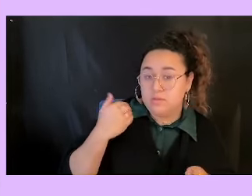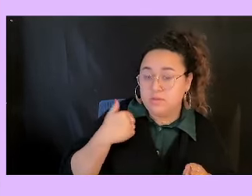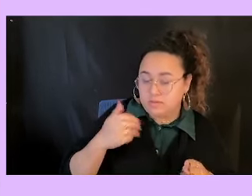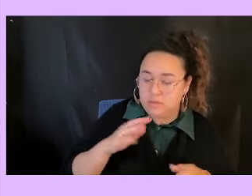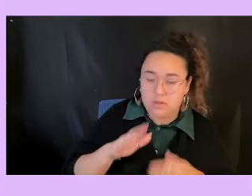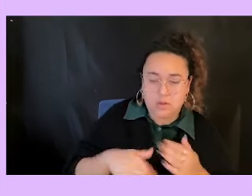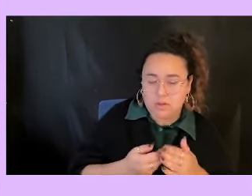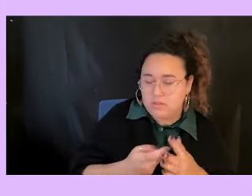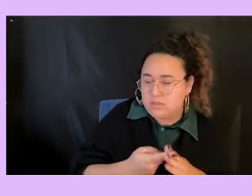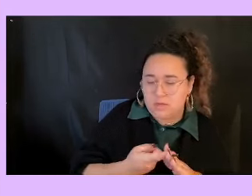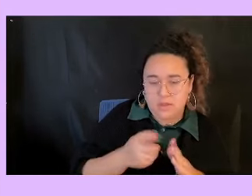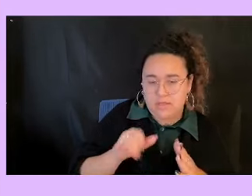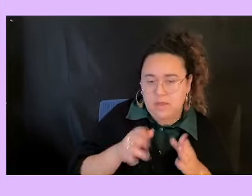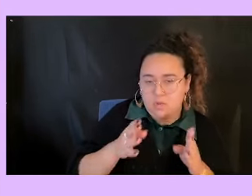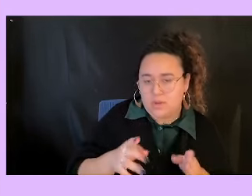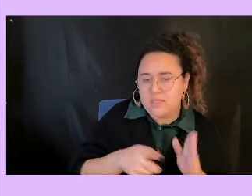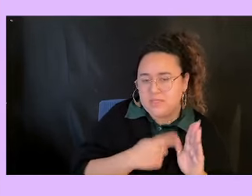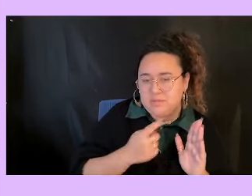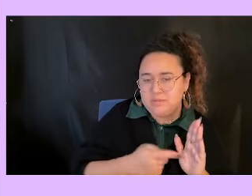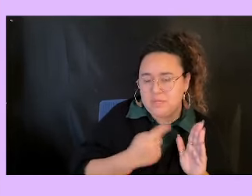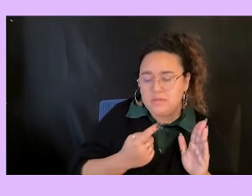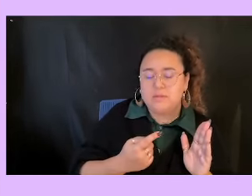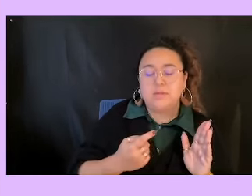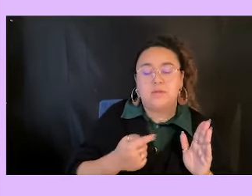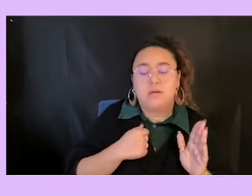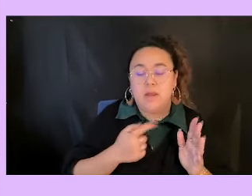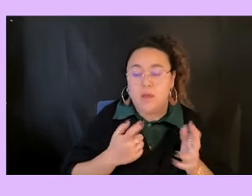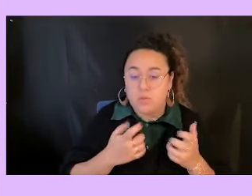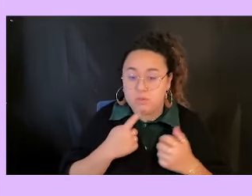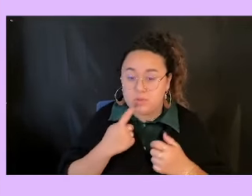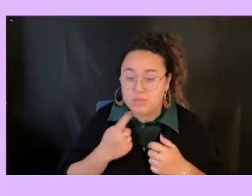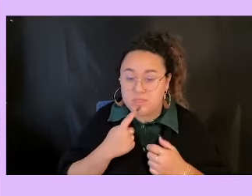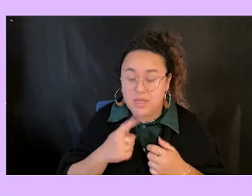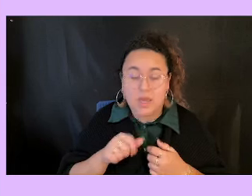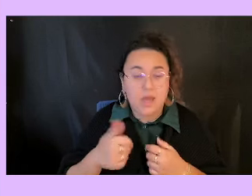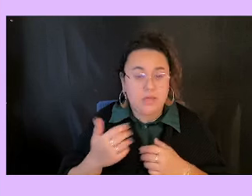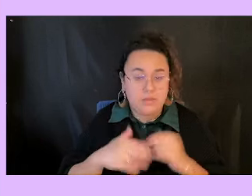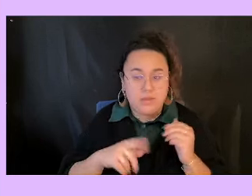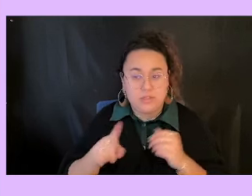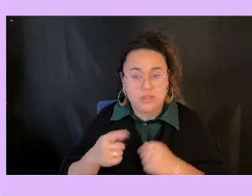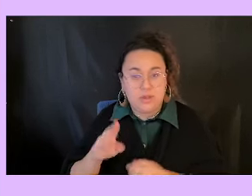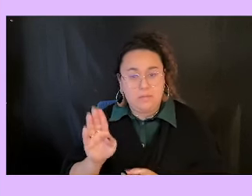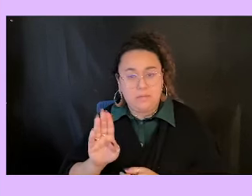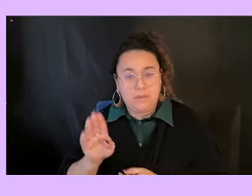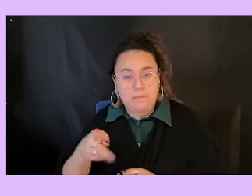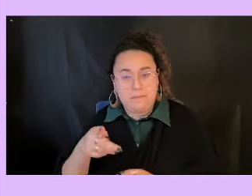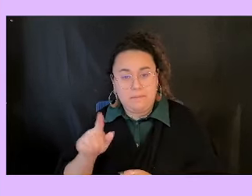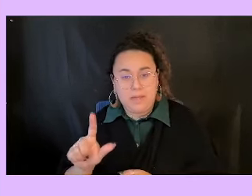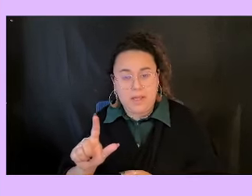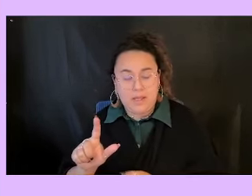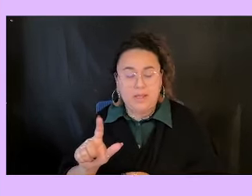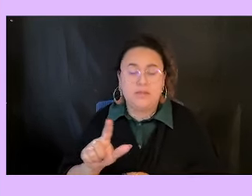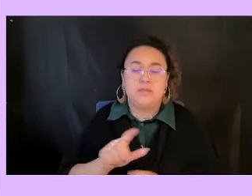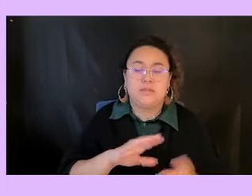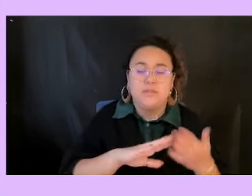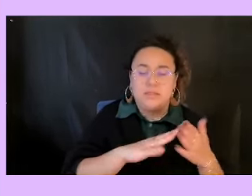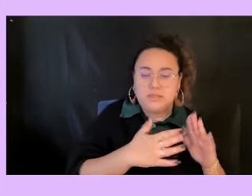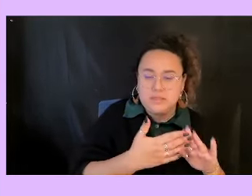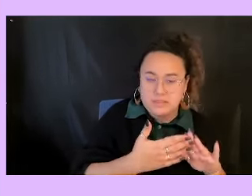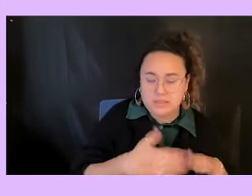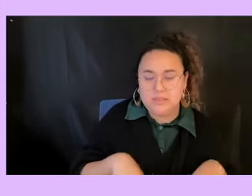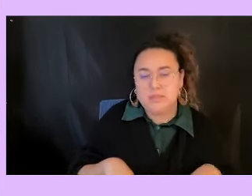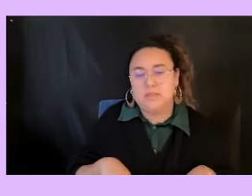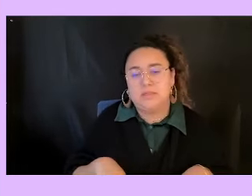sometimes. And I also just want to say that we, you know, in addition to the BPL and the city, and thank